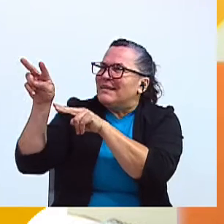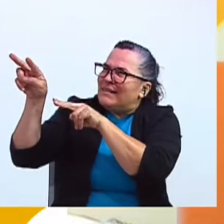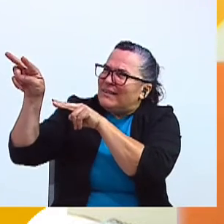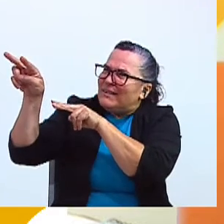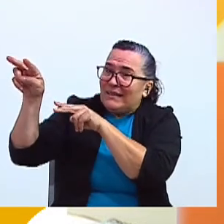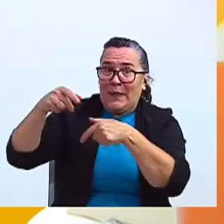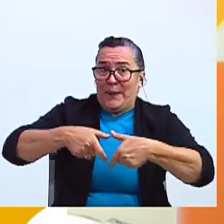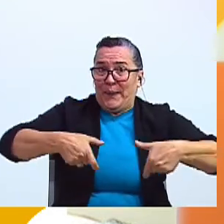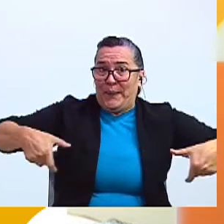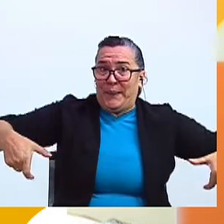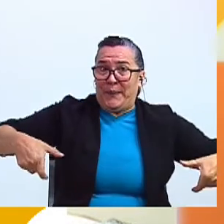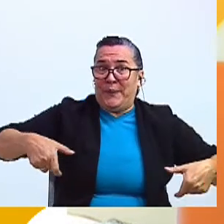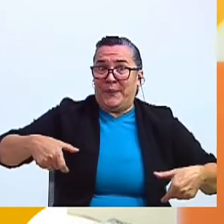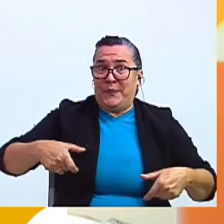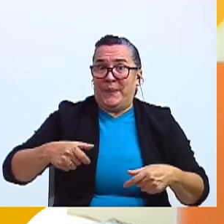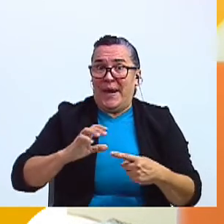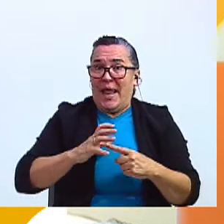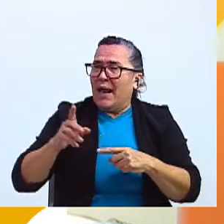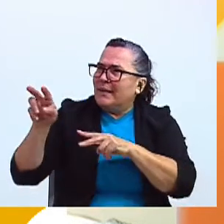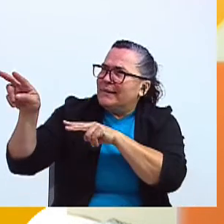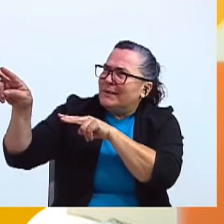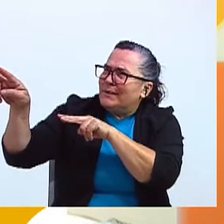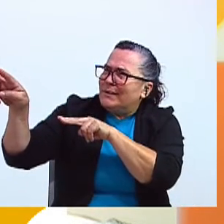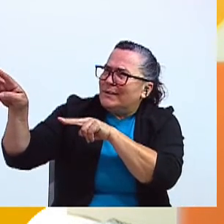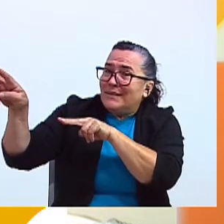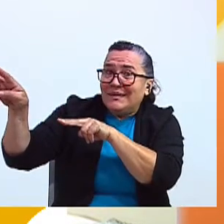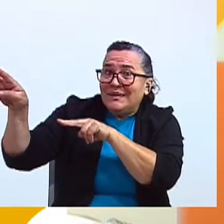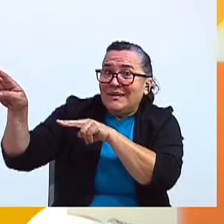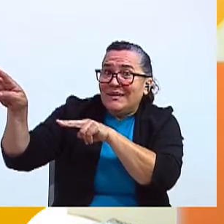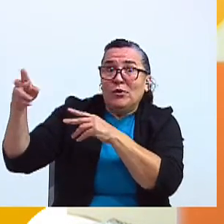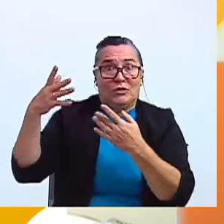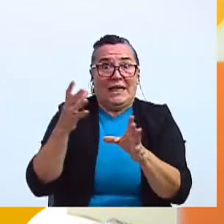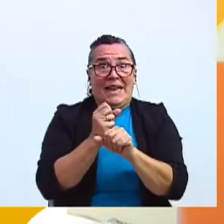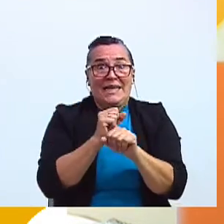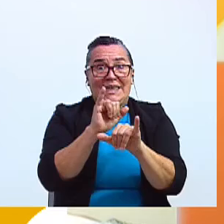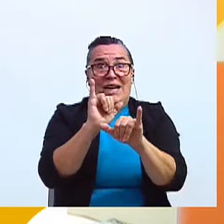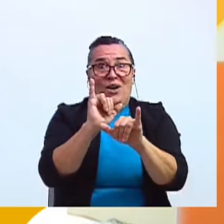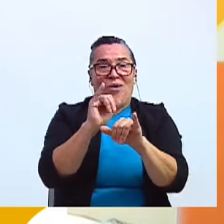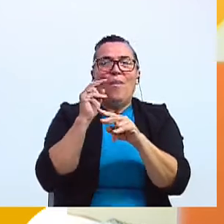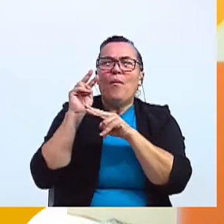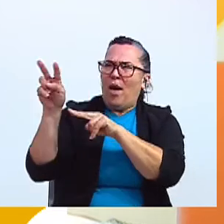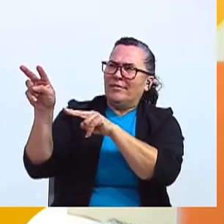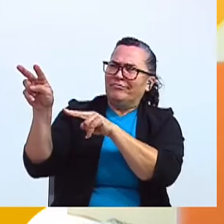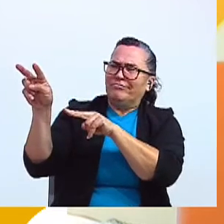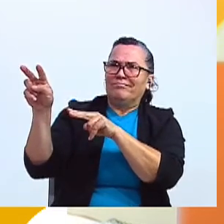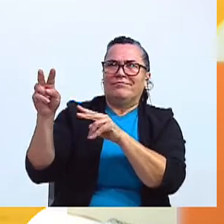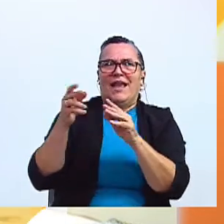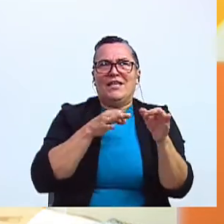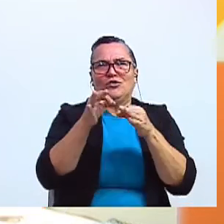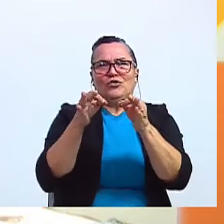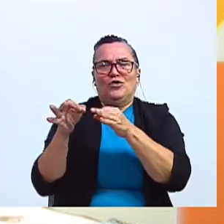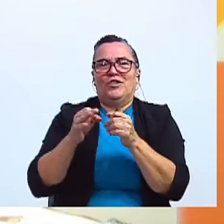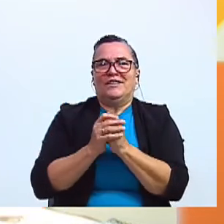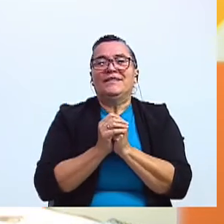right? Wow, you're going to do a commercial today. Do you want to do it? Pay attention to the instructions,